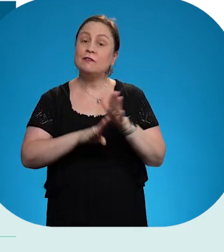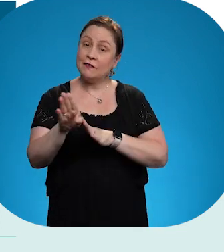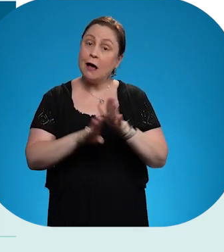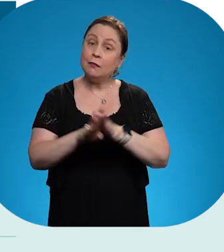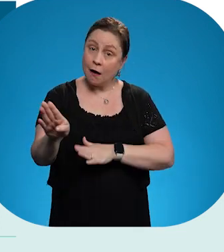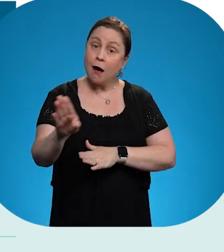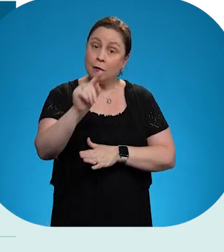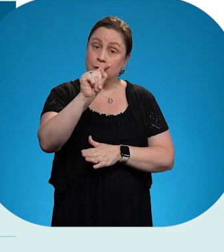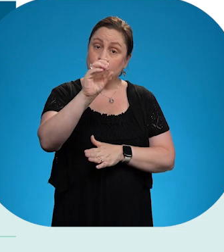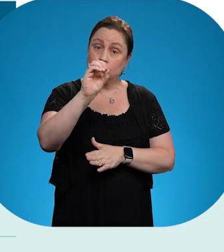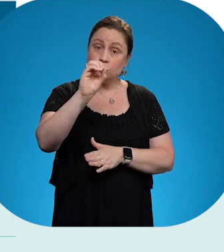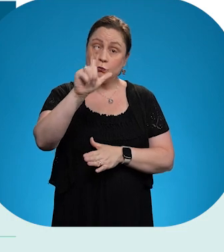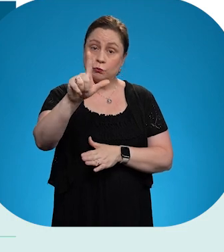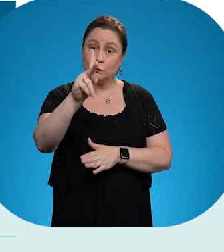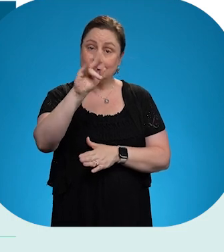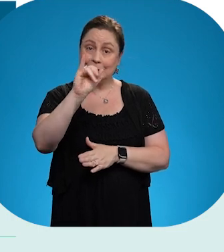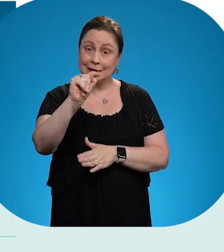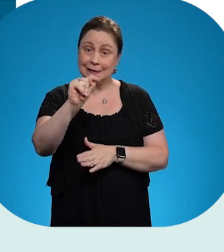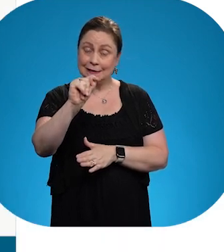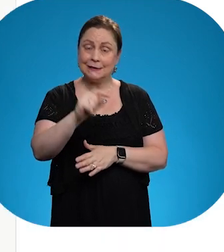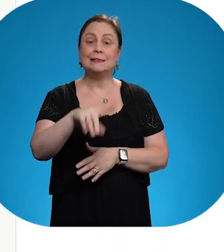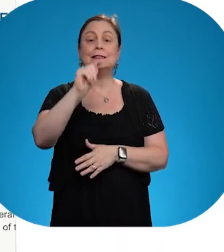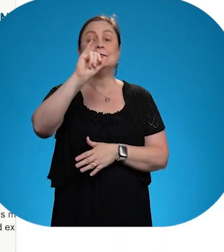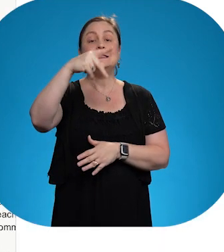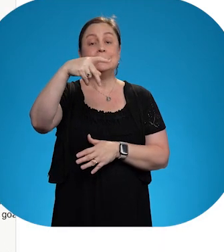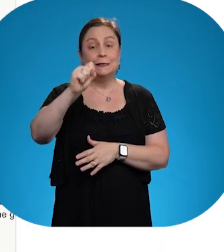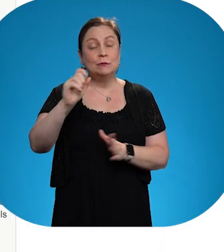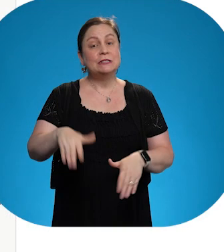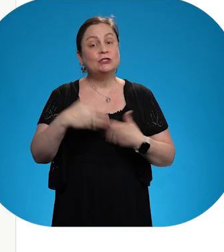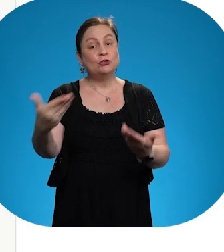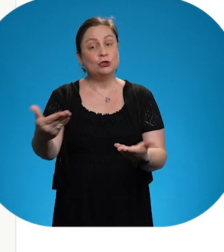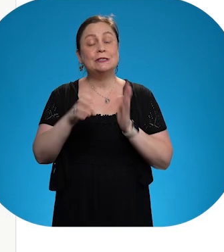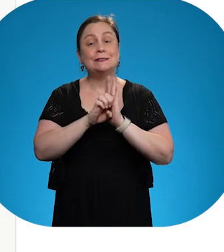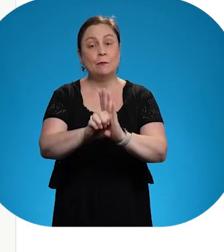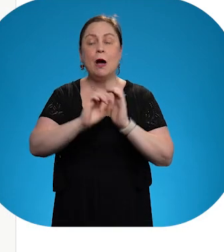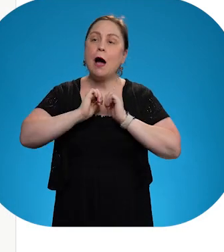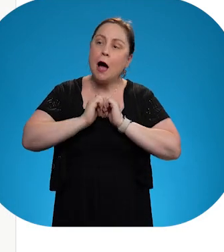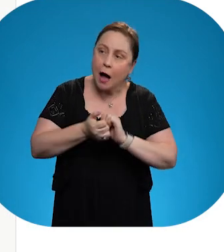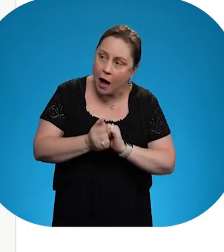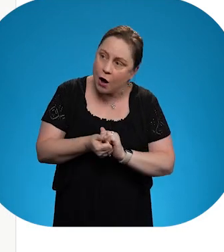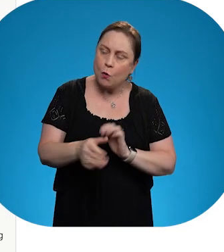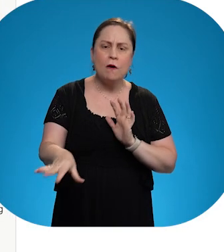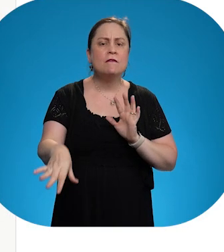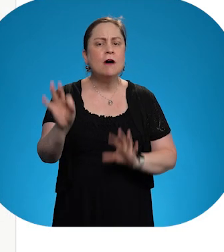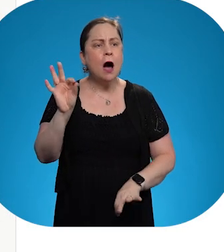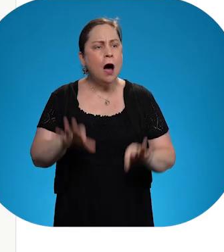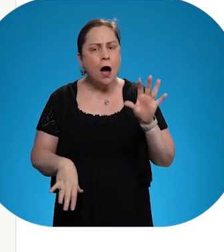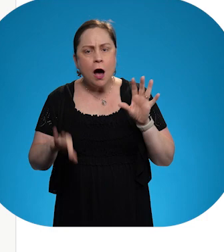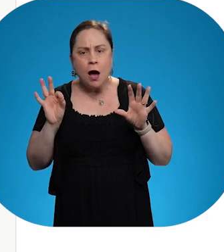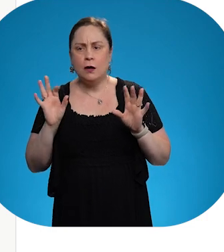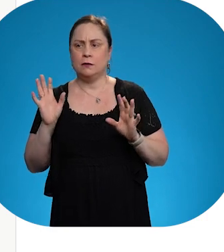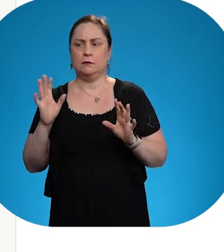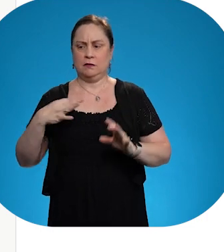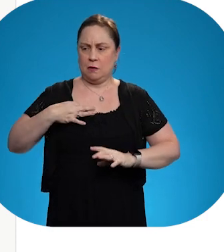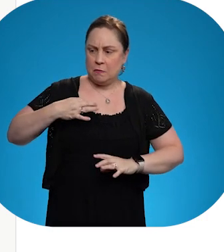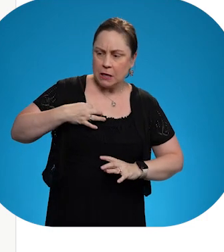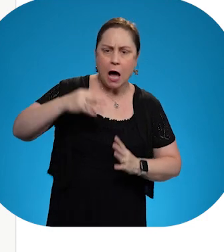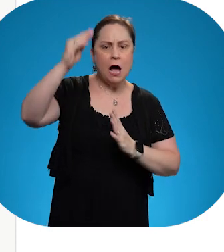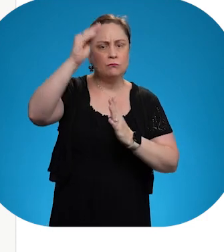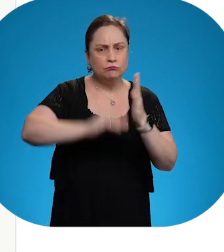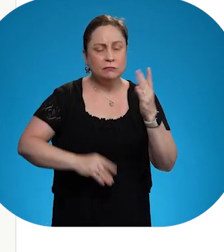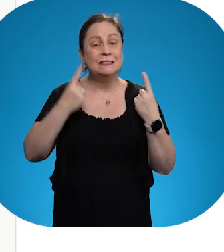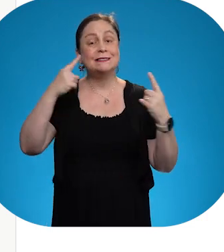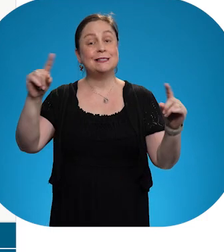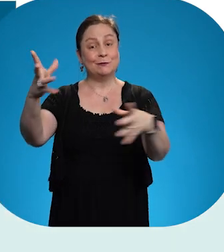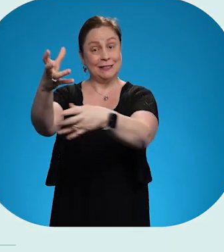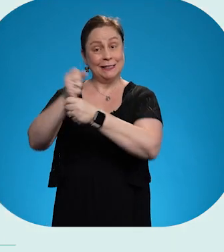detailed toolkit that includes tips, suggestions, and examples of how to find and